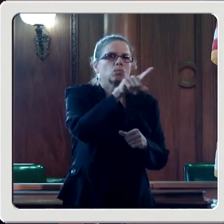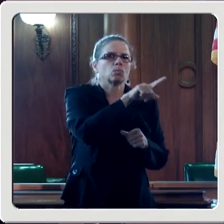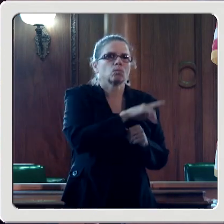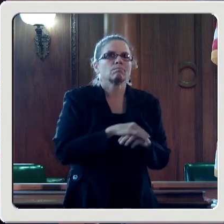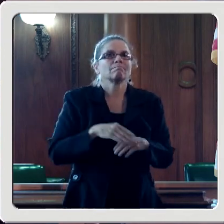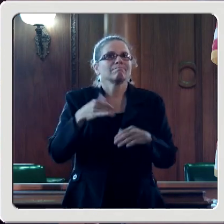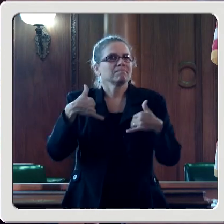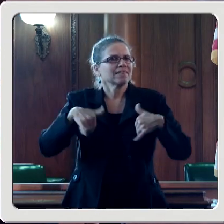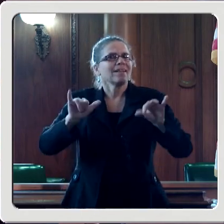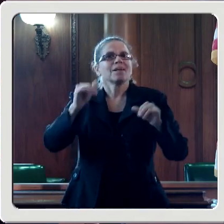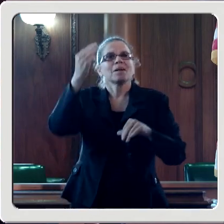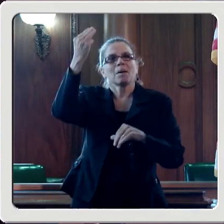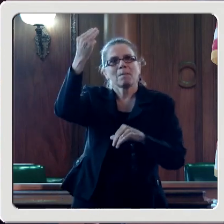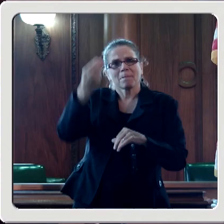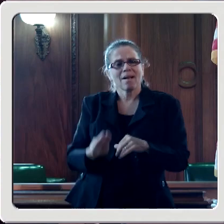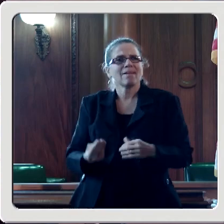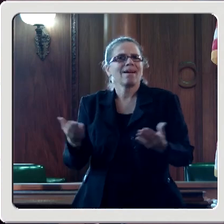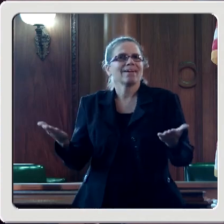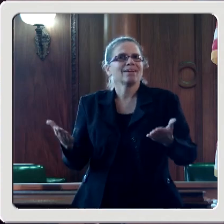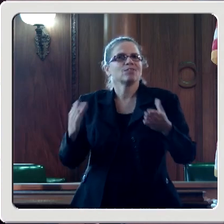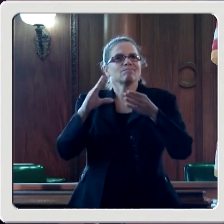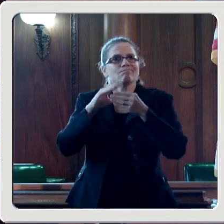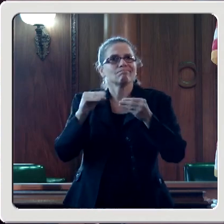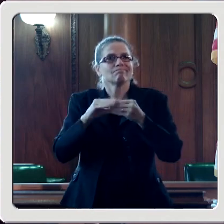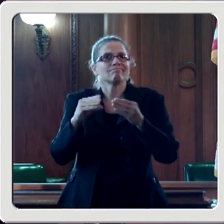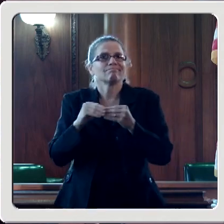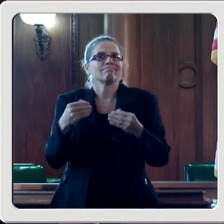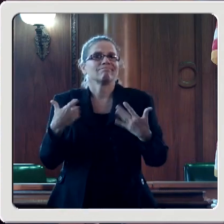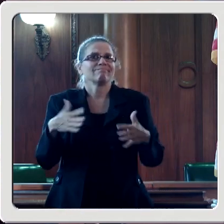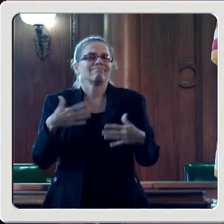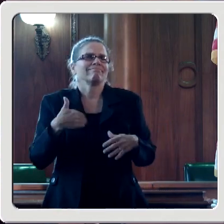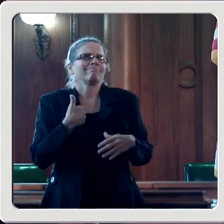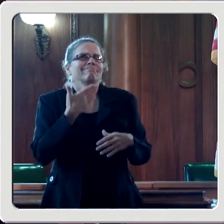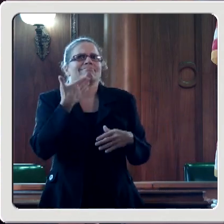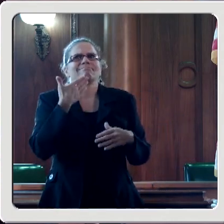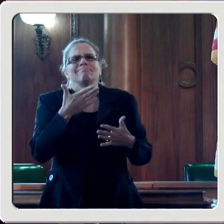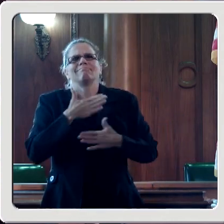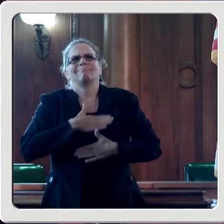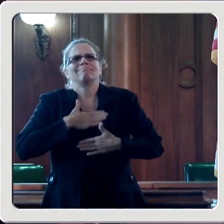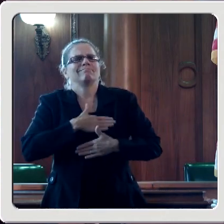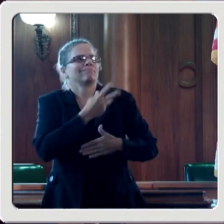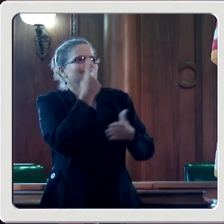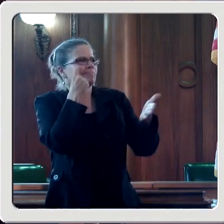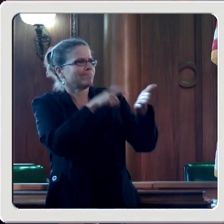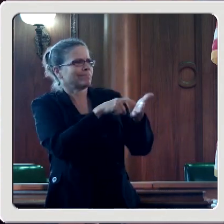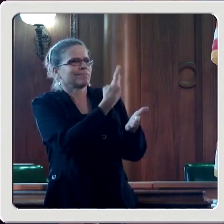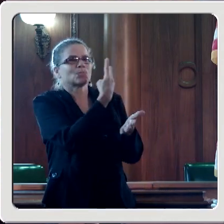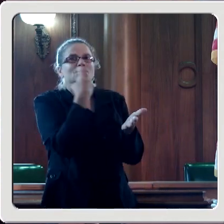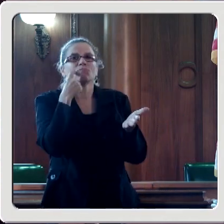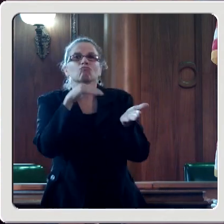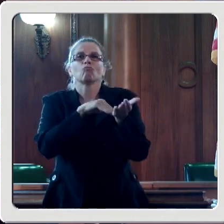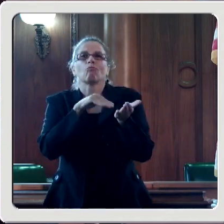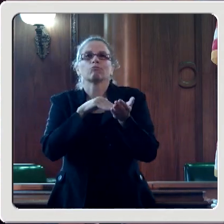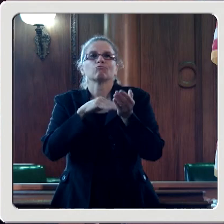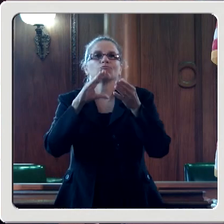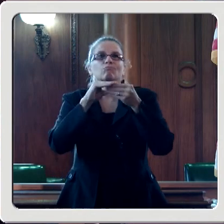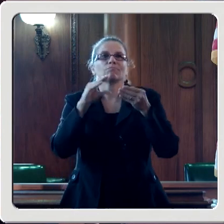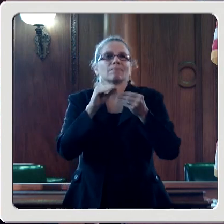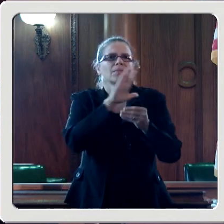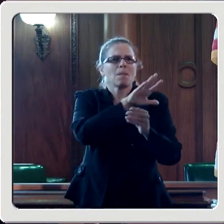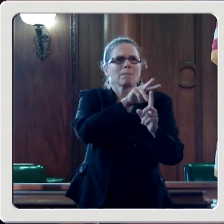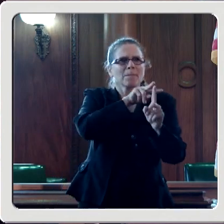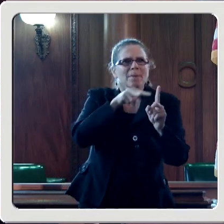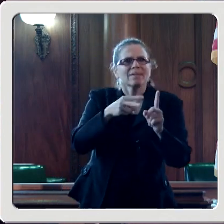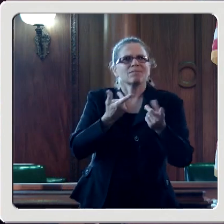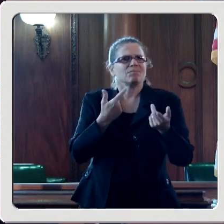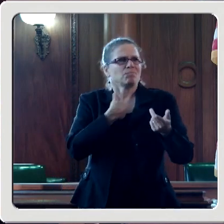deeply appreciative of Dr. Kerouac and Dr. Roos being here every Monday to get their perspective as we partner